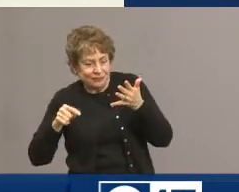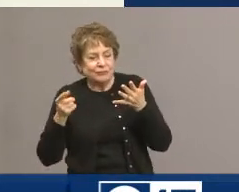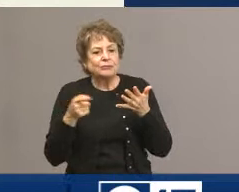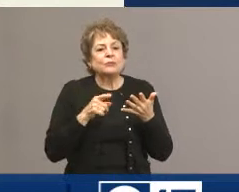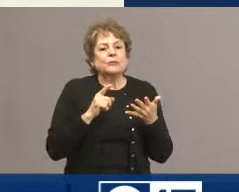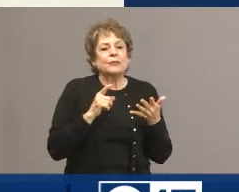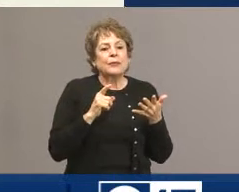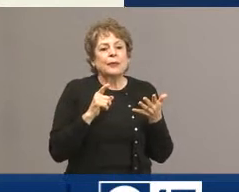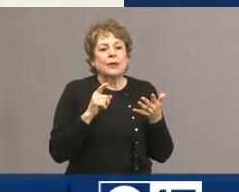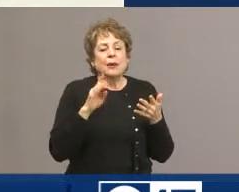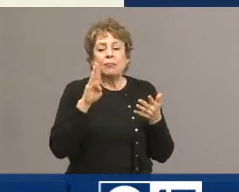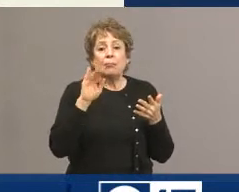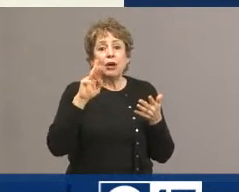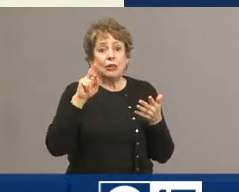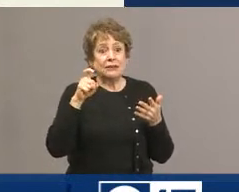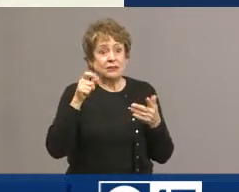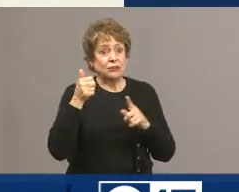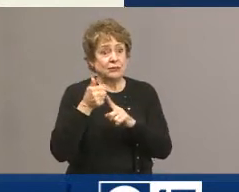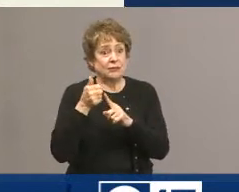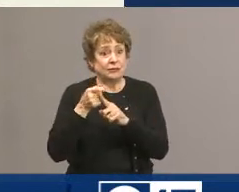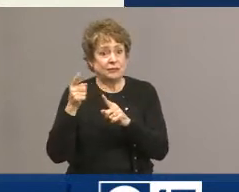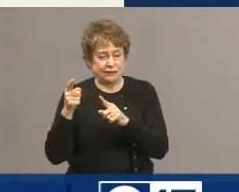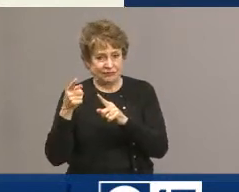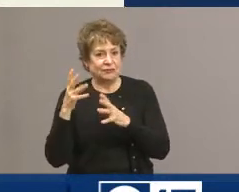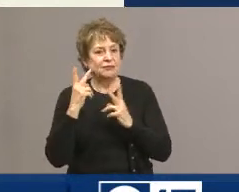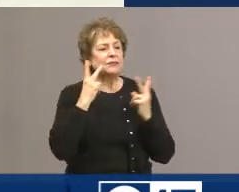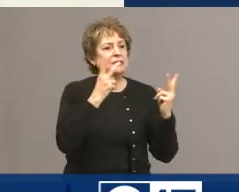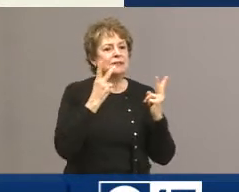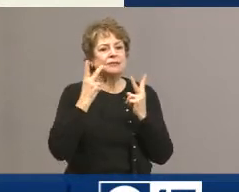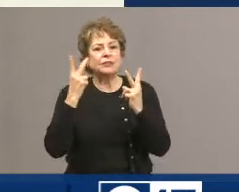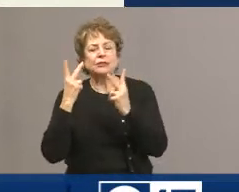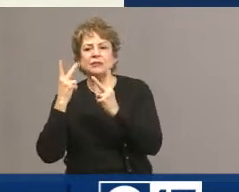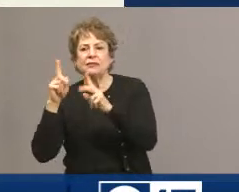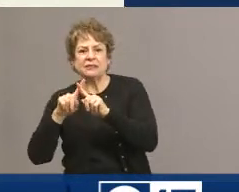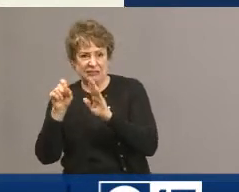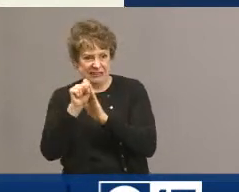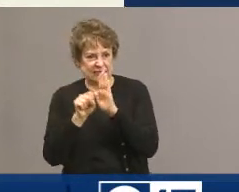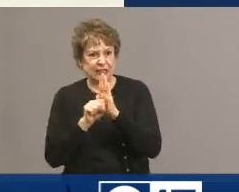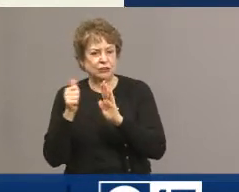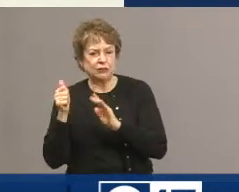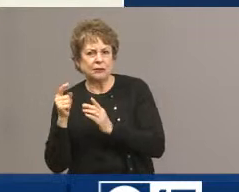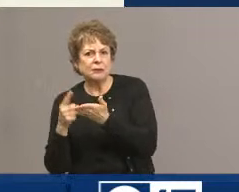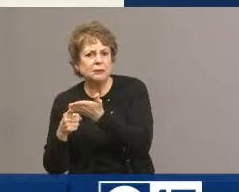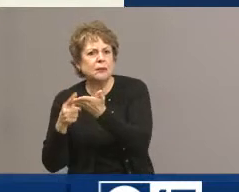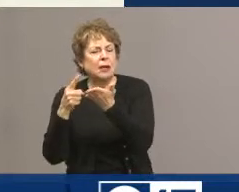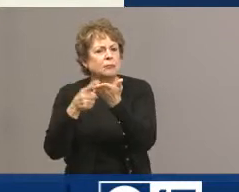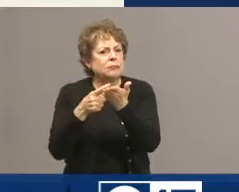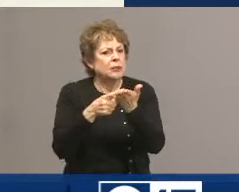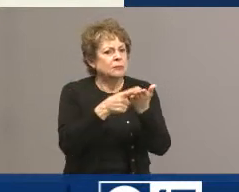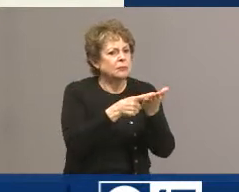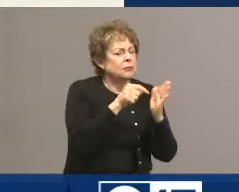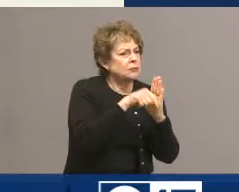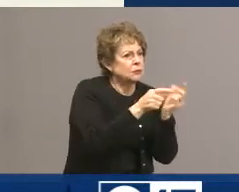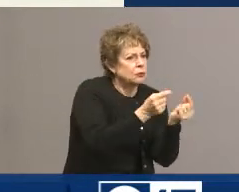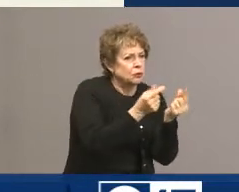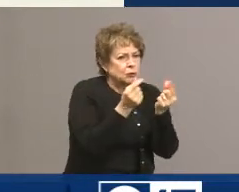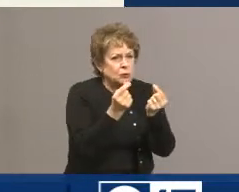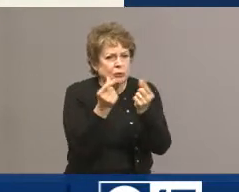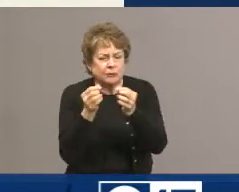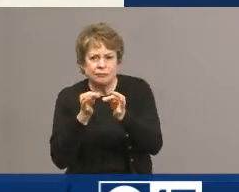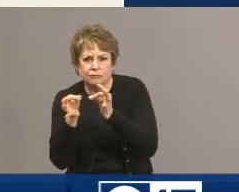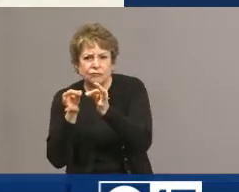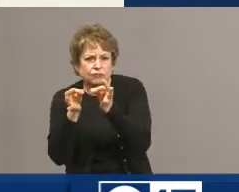in Arizona tomorrow to talk about additional measures that we can take here in our state. And we're grateful for